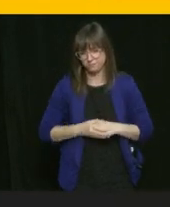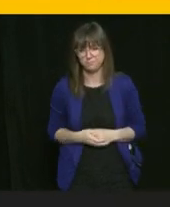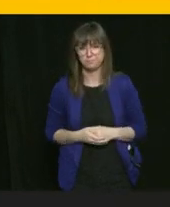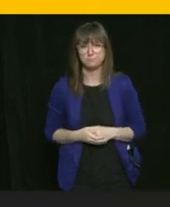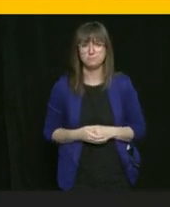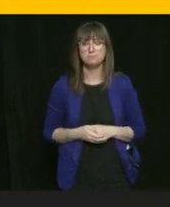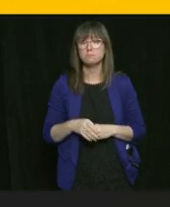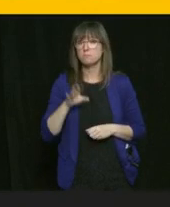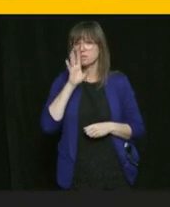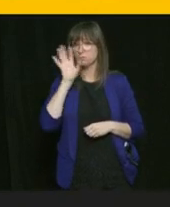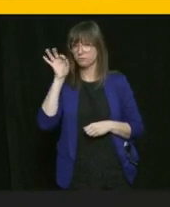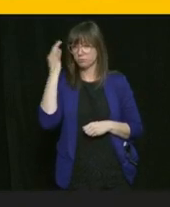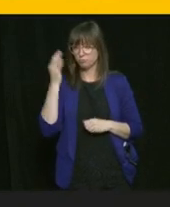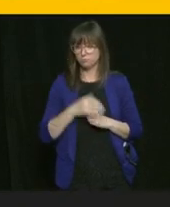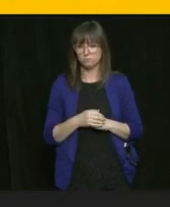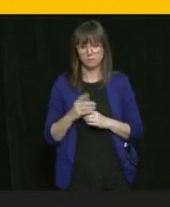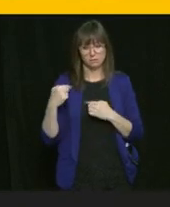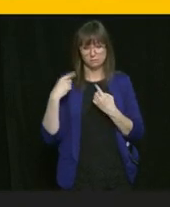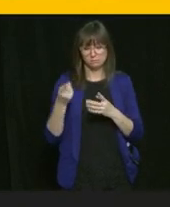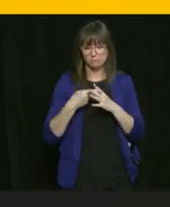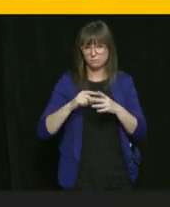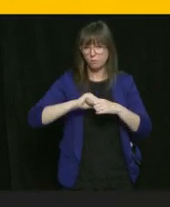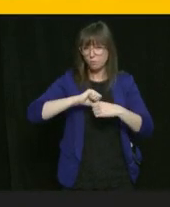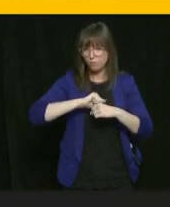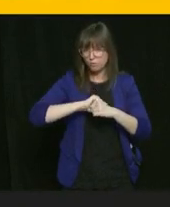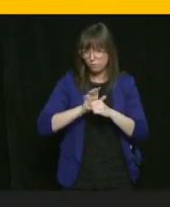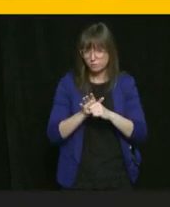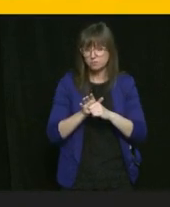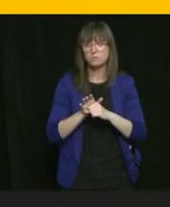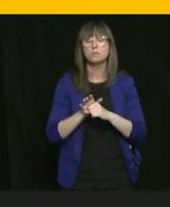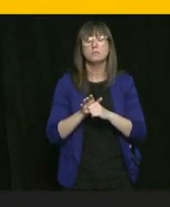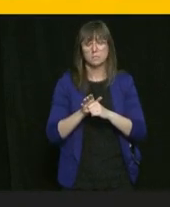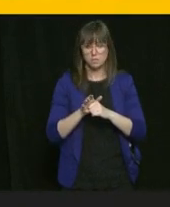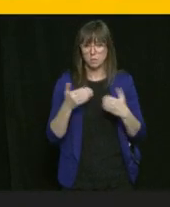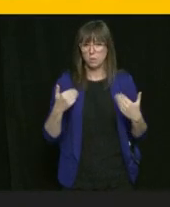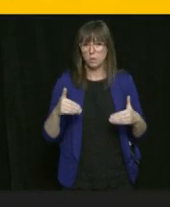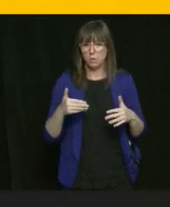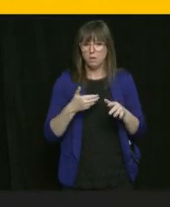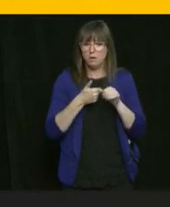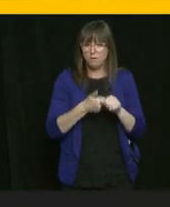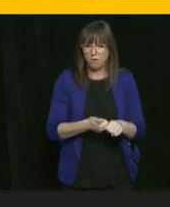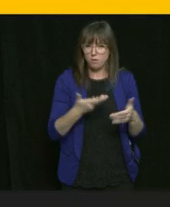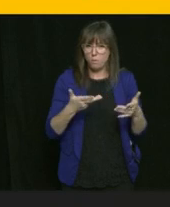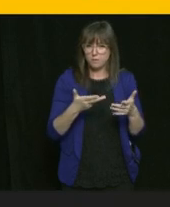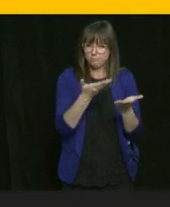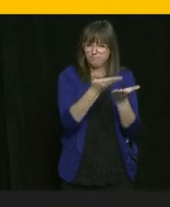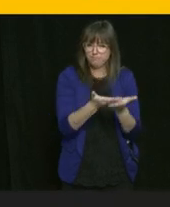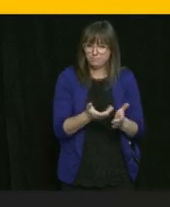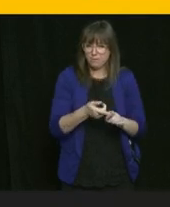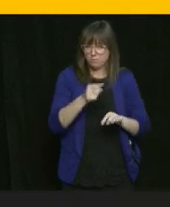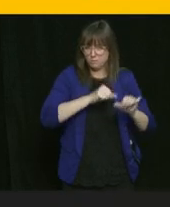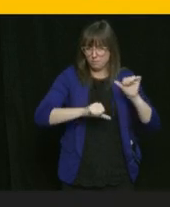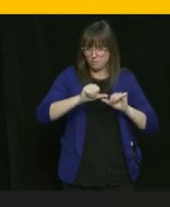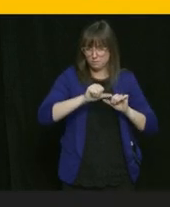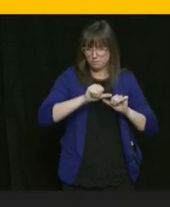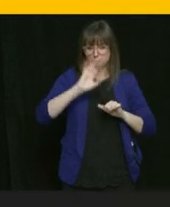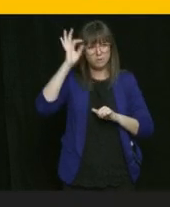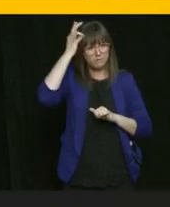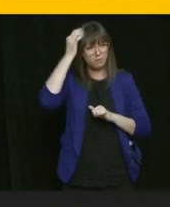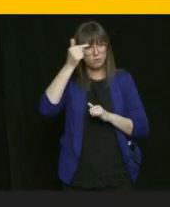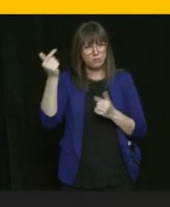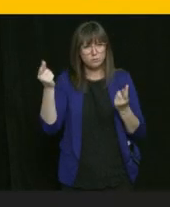From the start, our fight against COVID-19 has been guided by science. Our government is working very closely